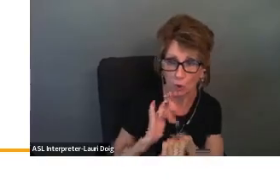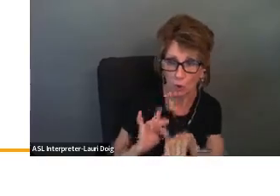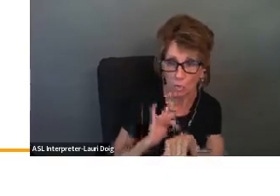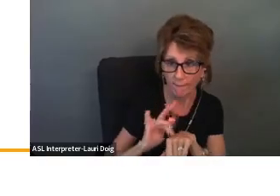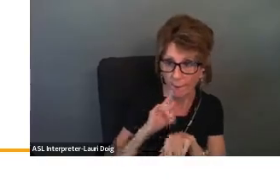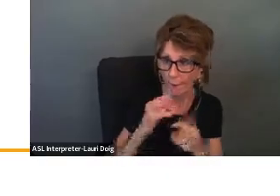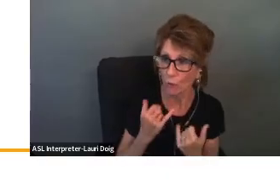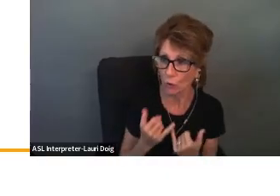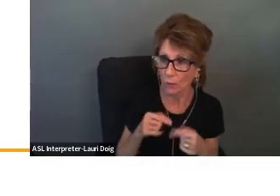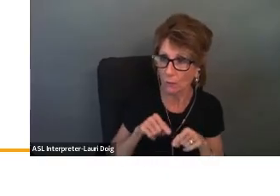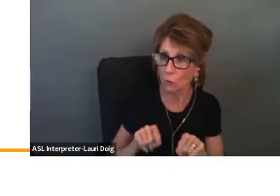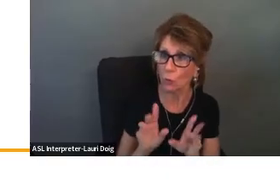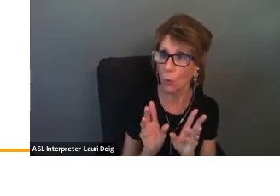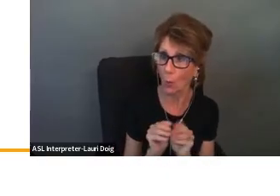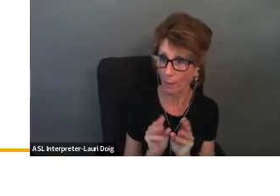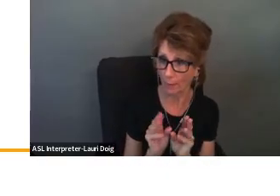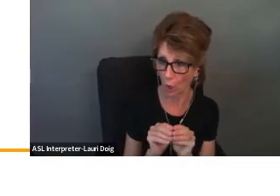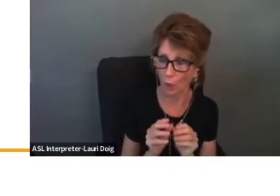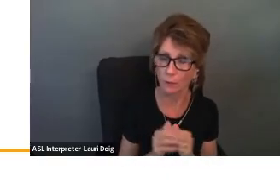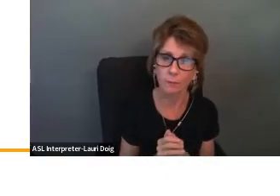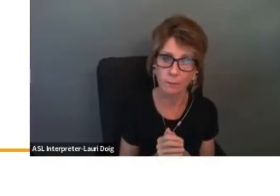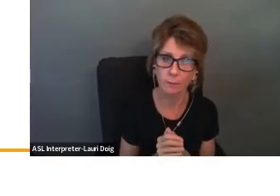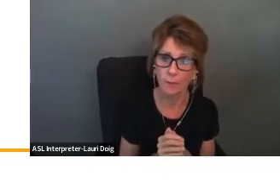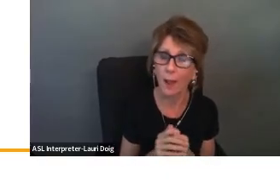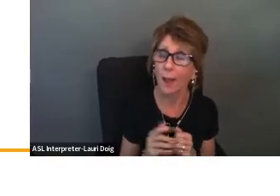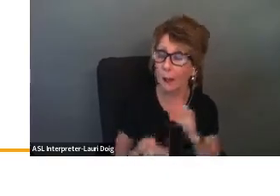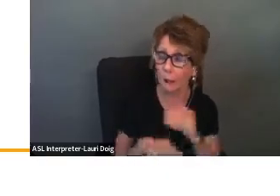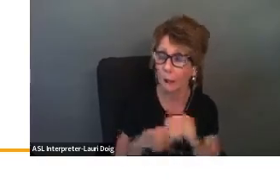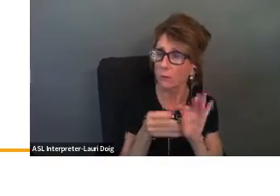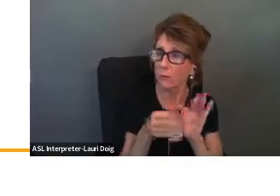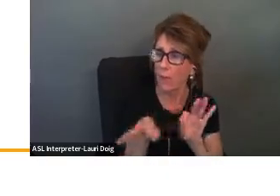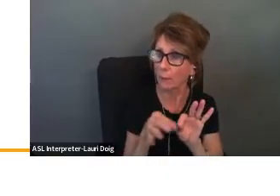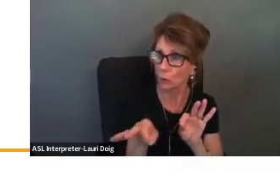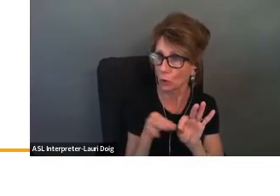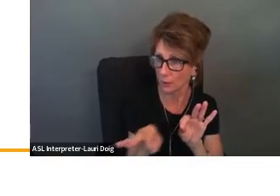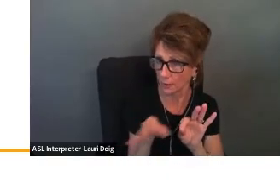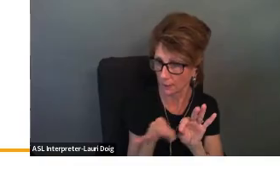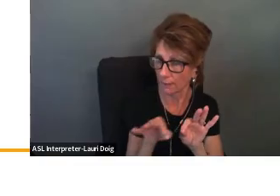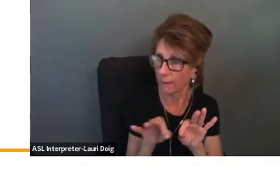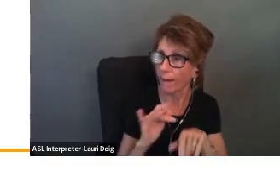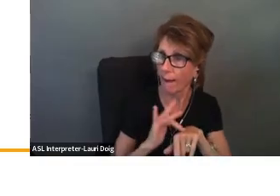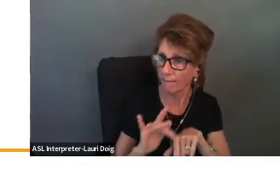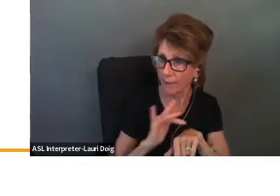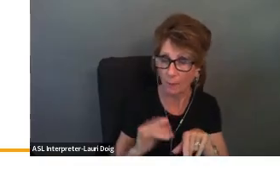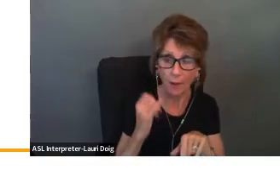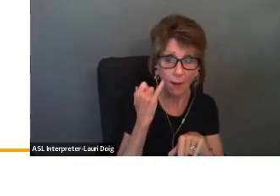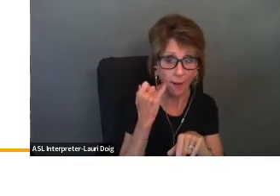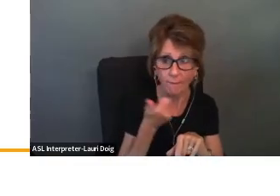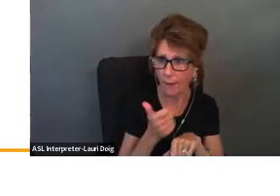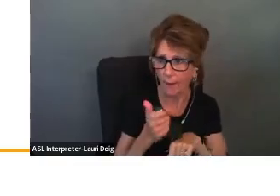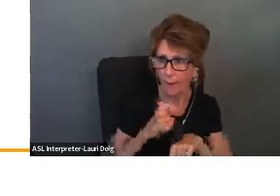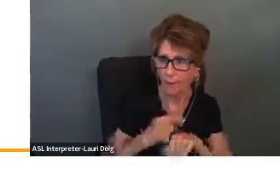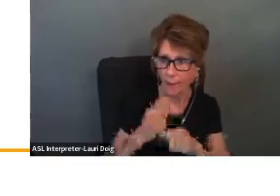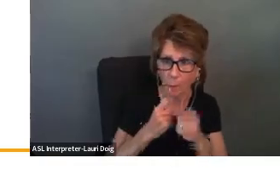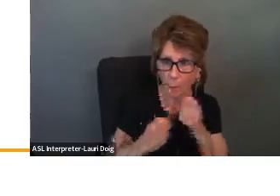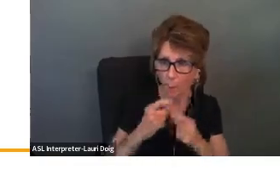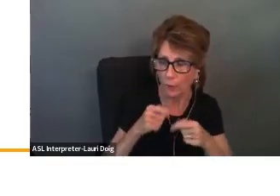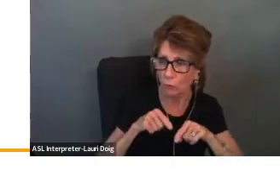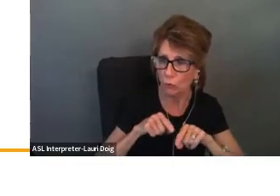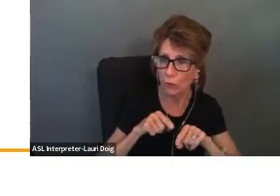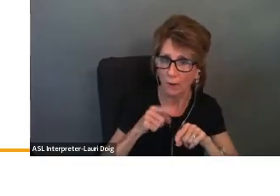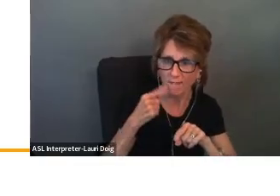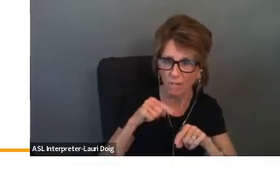for today's webinar, and the subtitles have also been enabled. So if you have any questions about today's